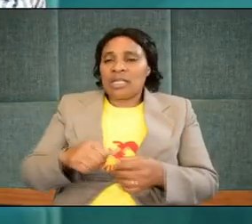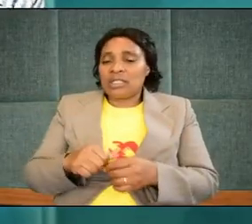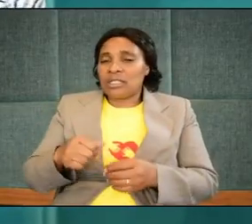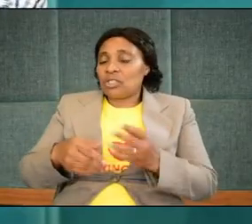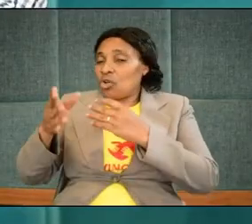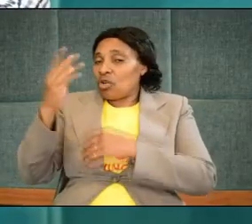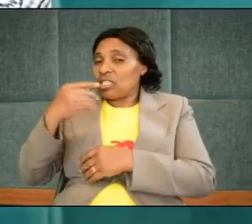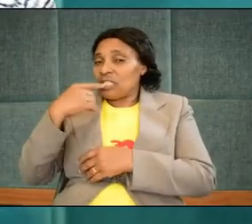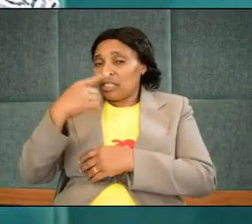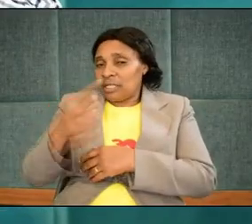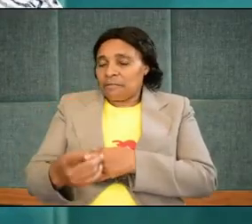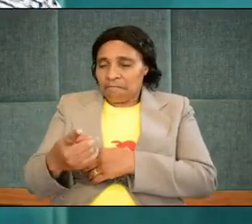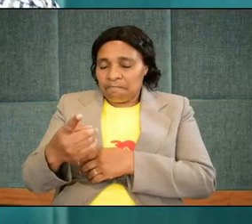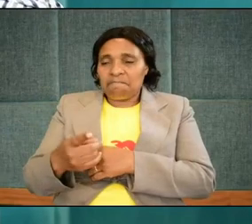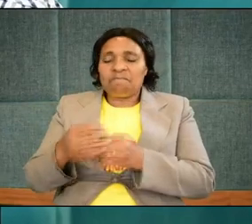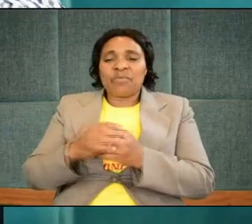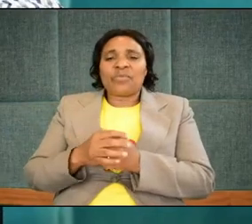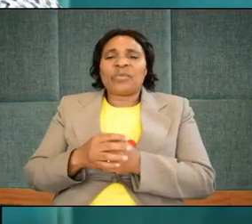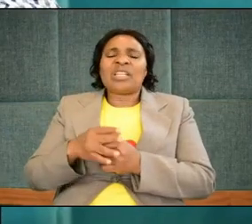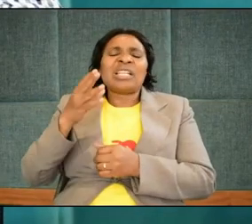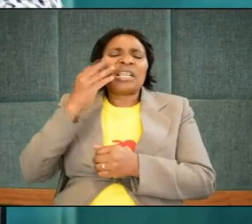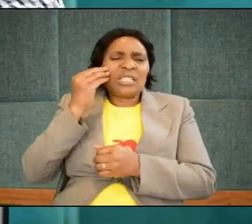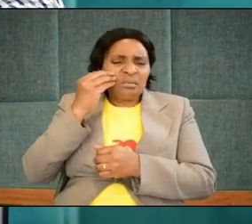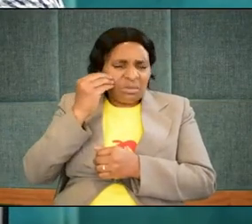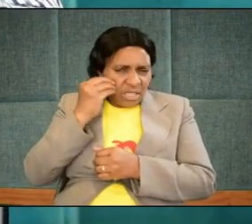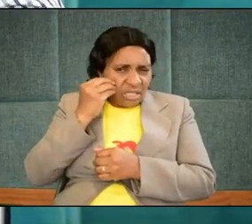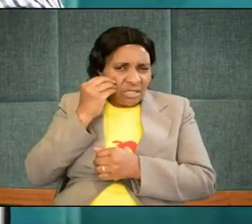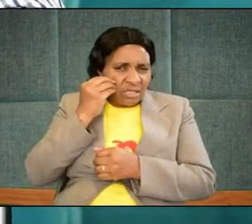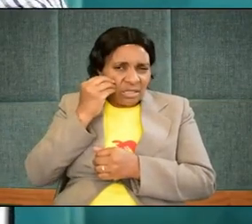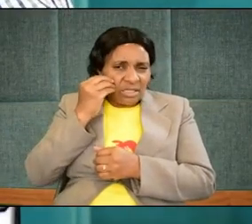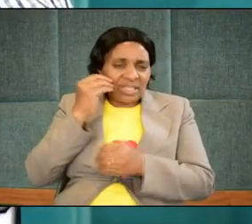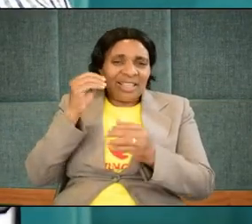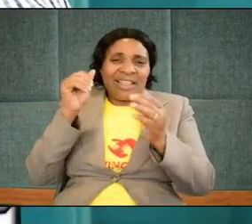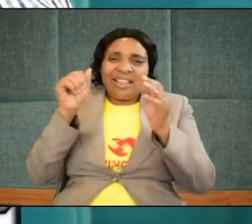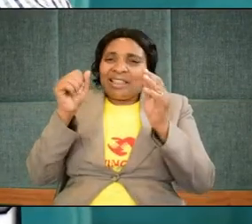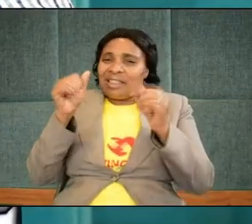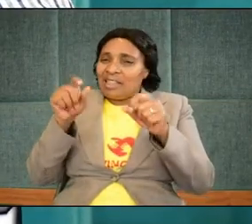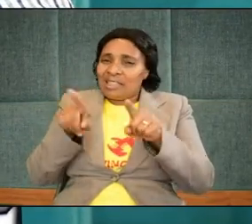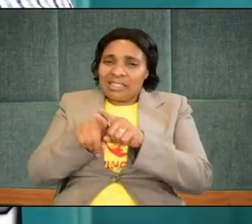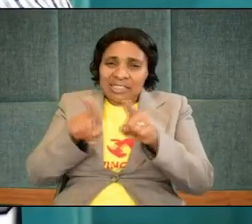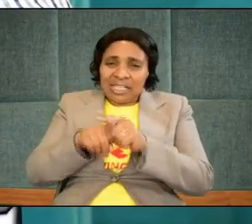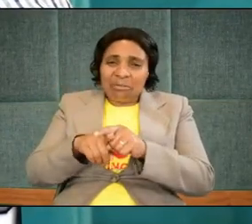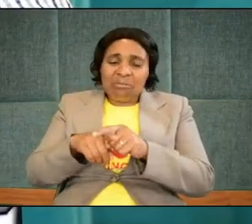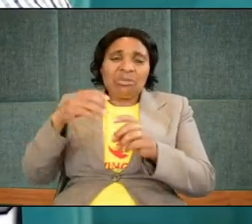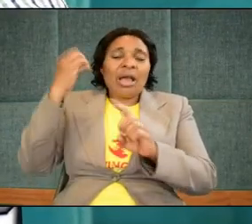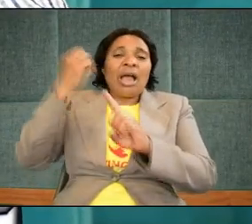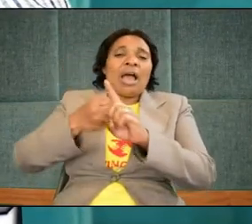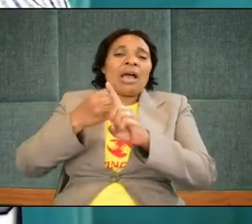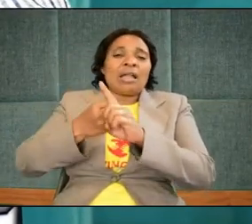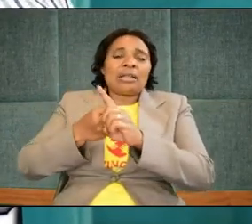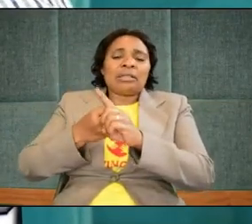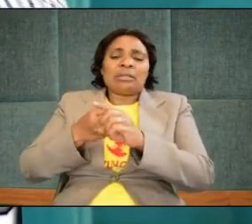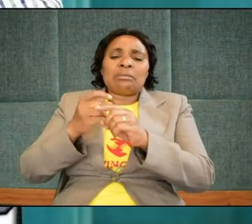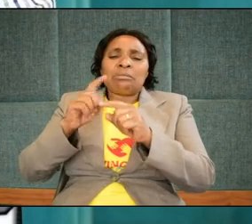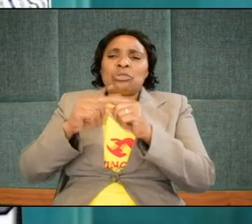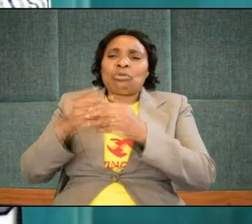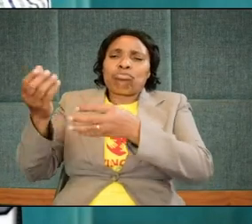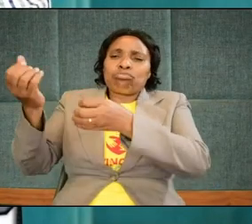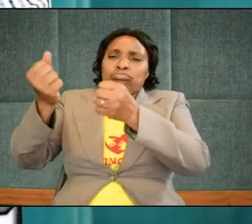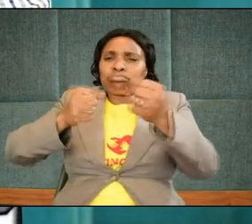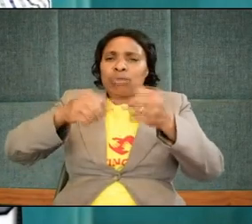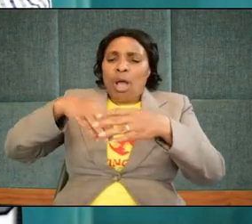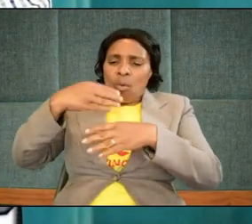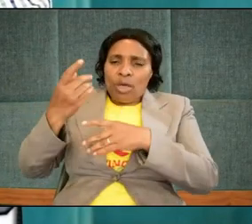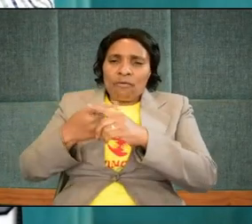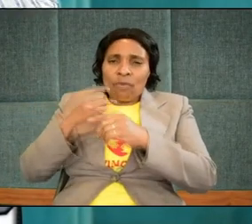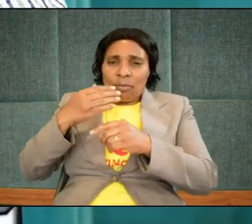that, do the experiences that seem like difficulties draw you away from me or bring you closer